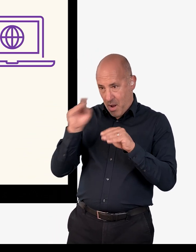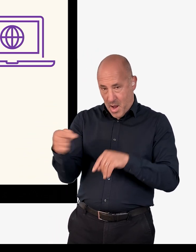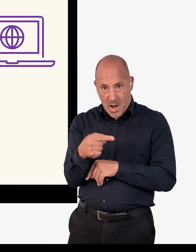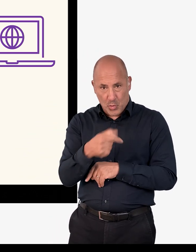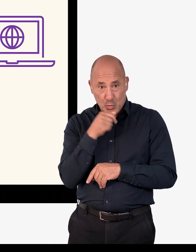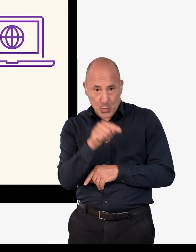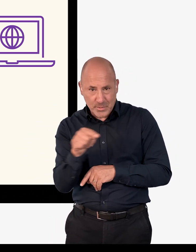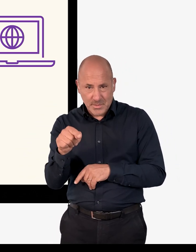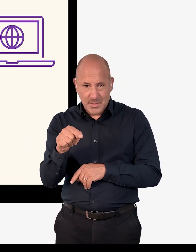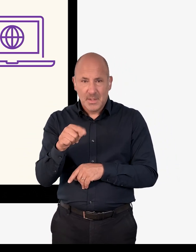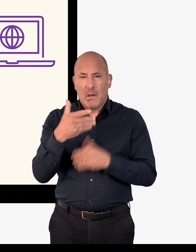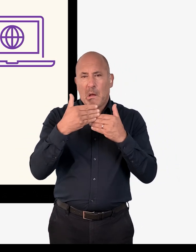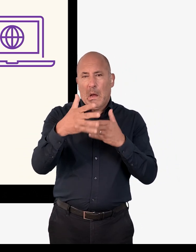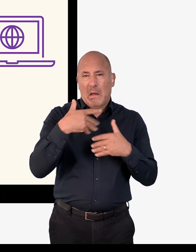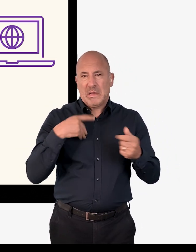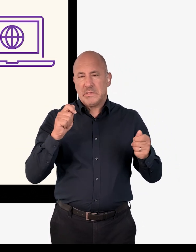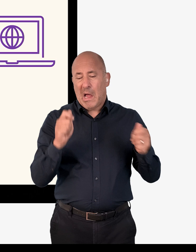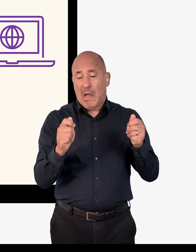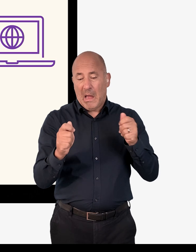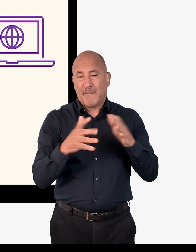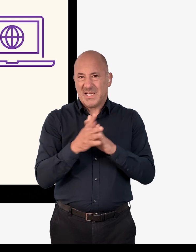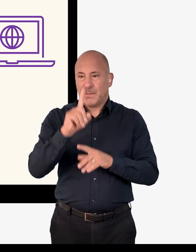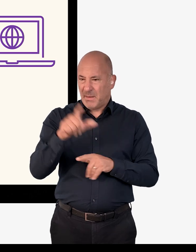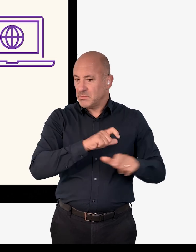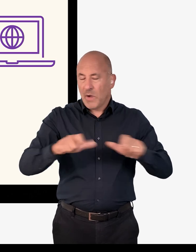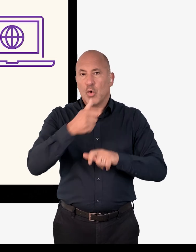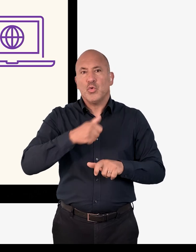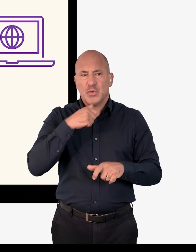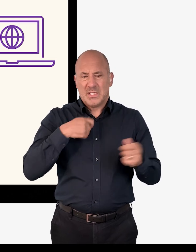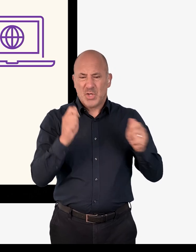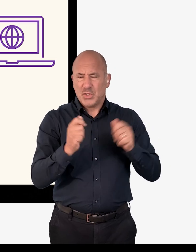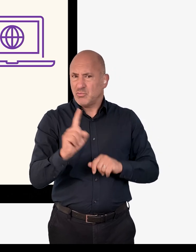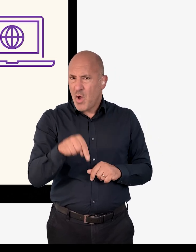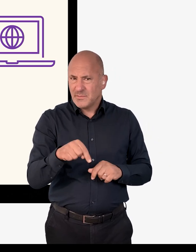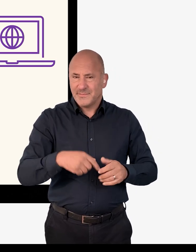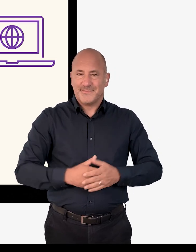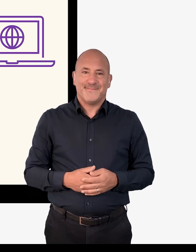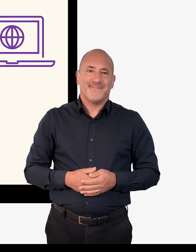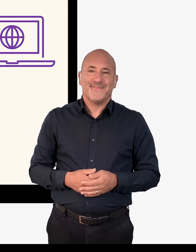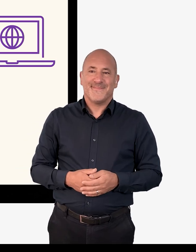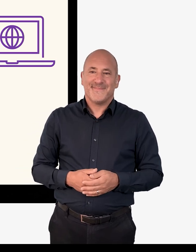lead people to it? And what adaptations will be needed over time to keep people using it?